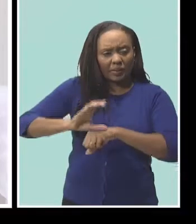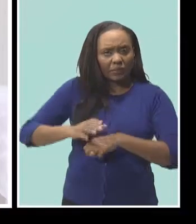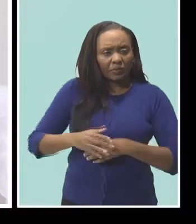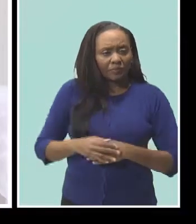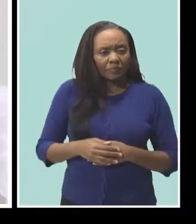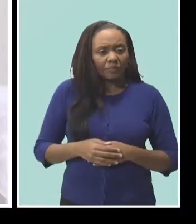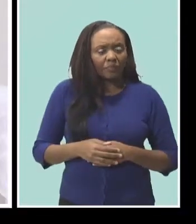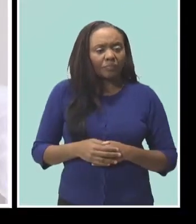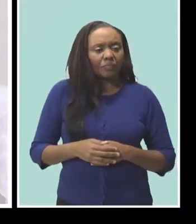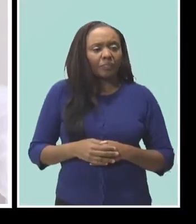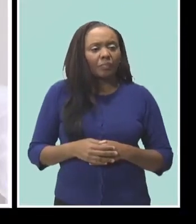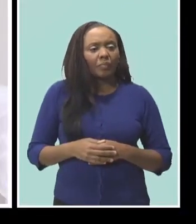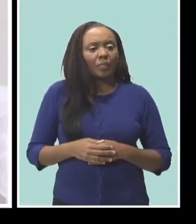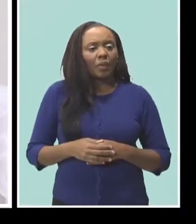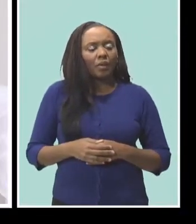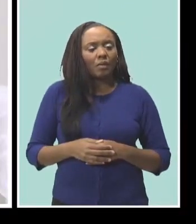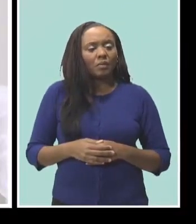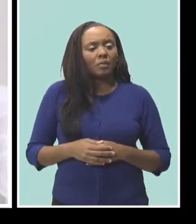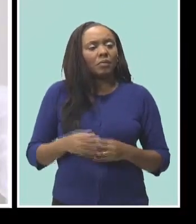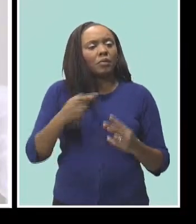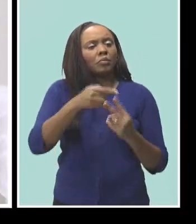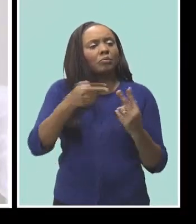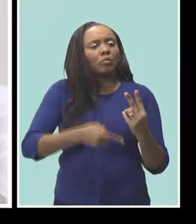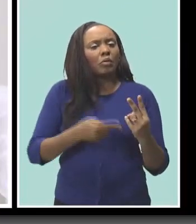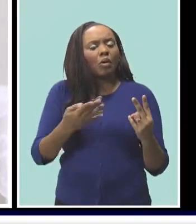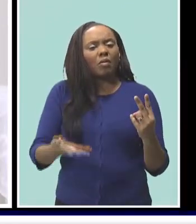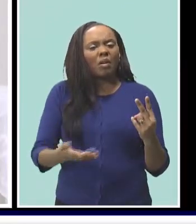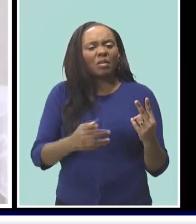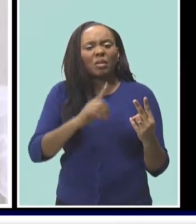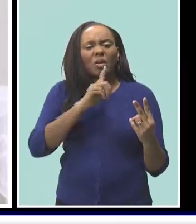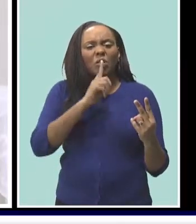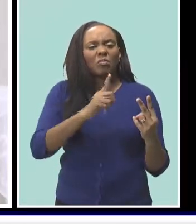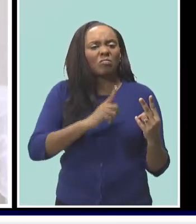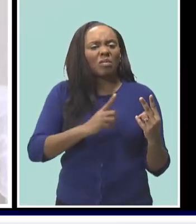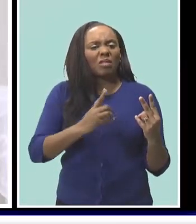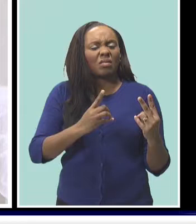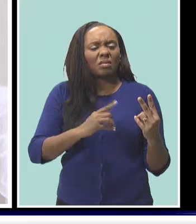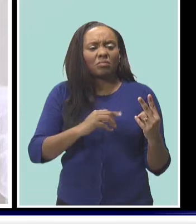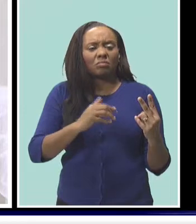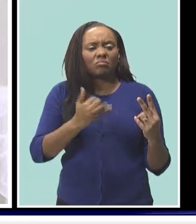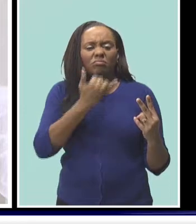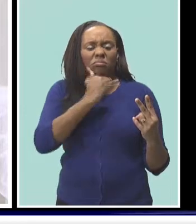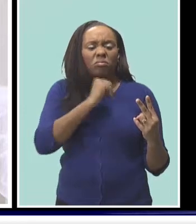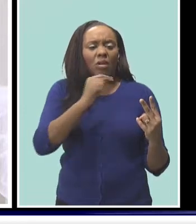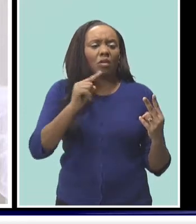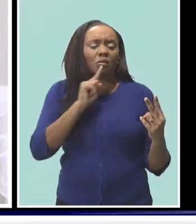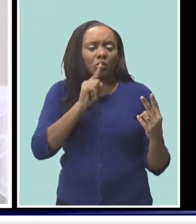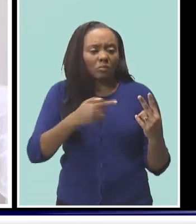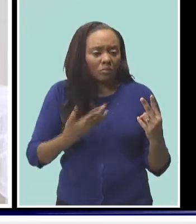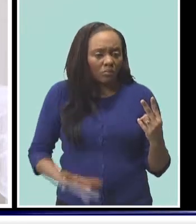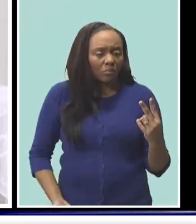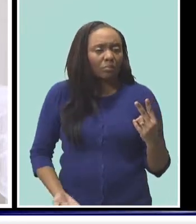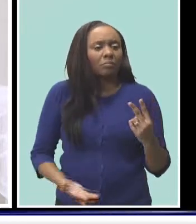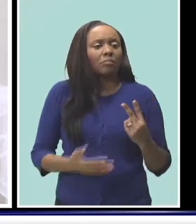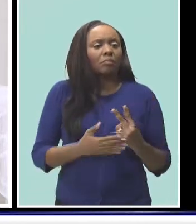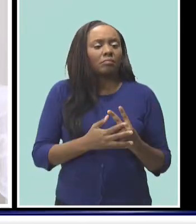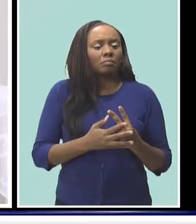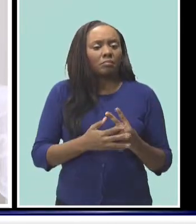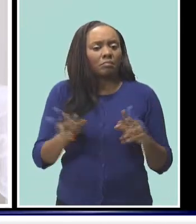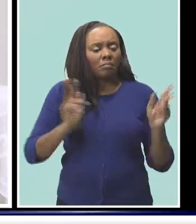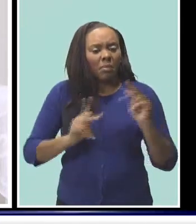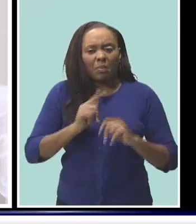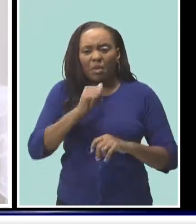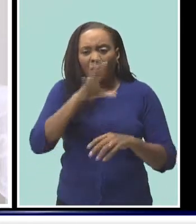Two of the myths about the Mothers Union that are hindering the development of programs and